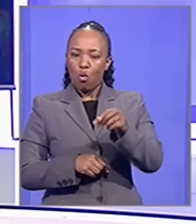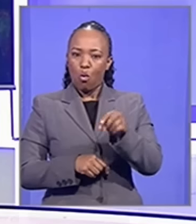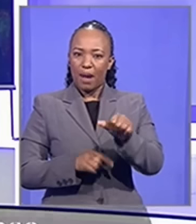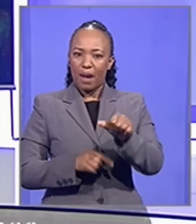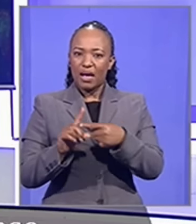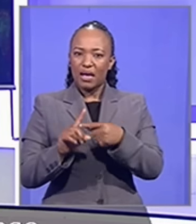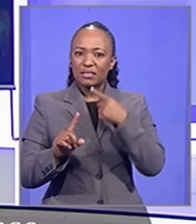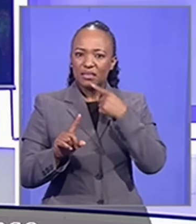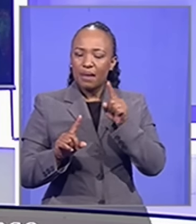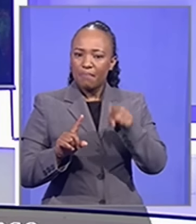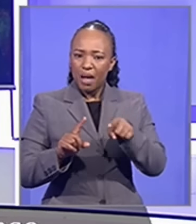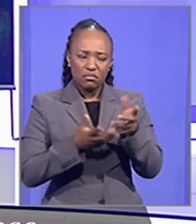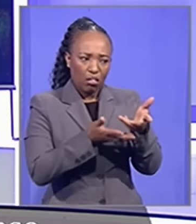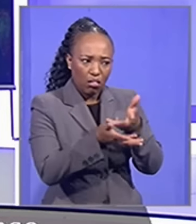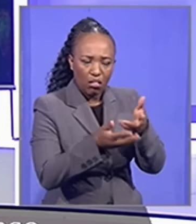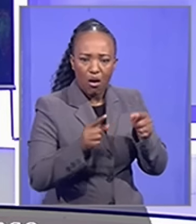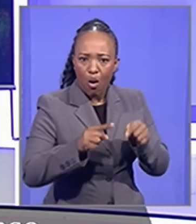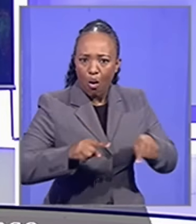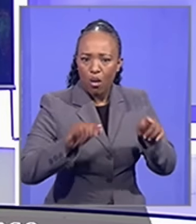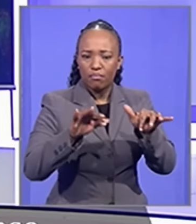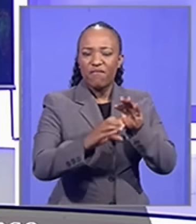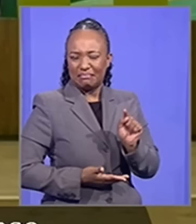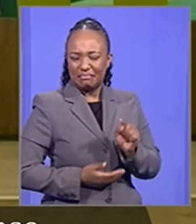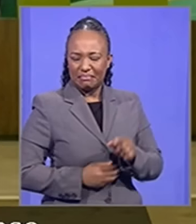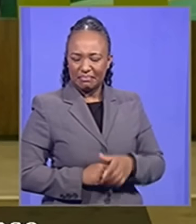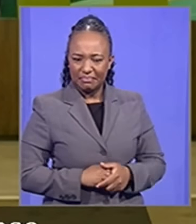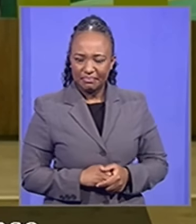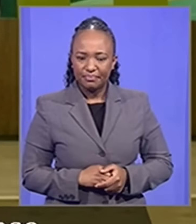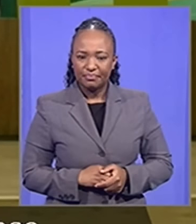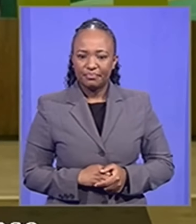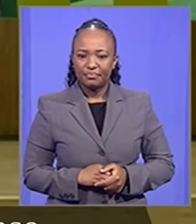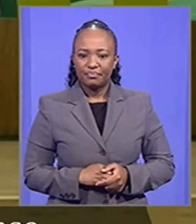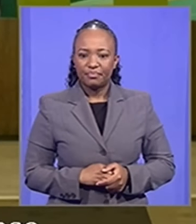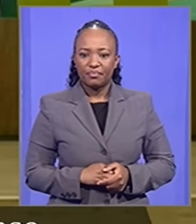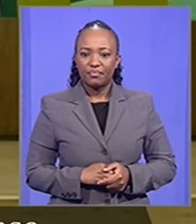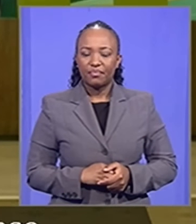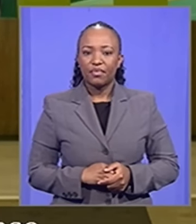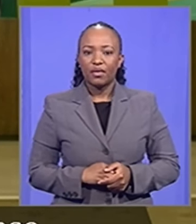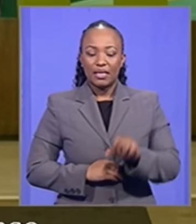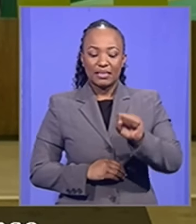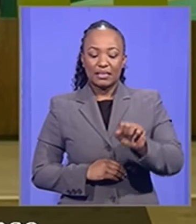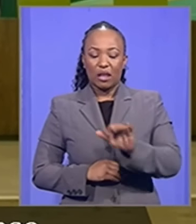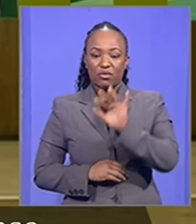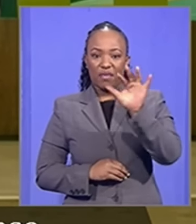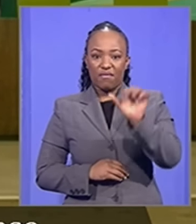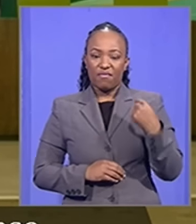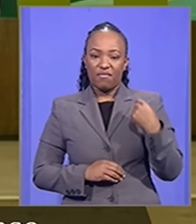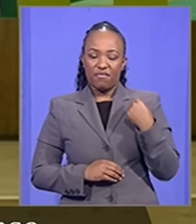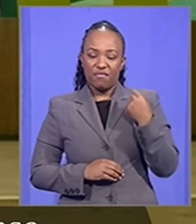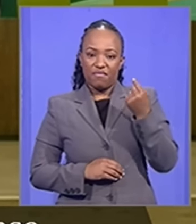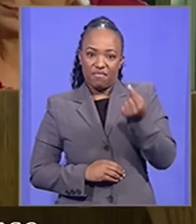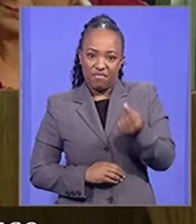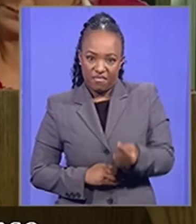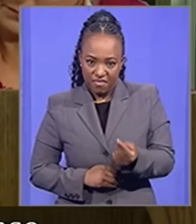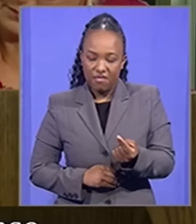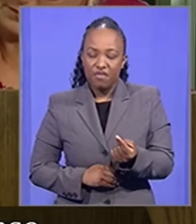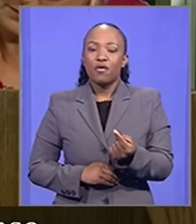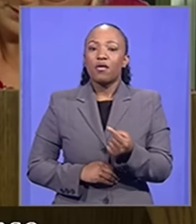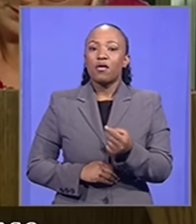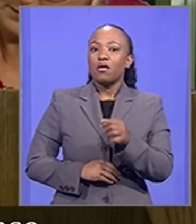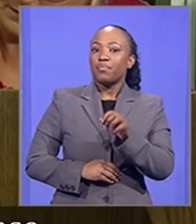ya motlakase ho netefatsa hore leha Afrika Borwa e na la matsatsi a 130 a na le